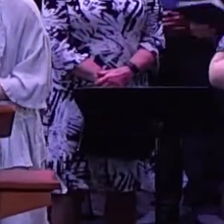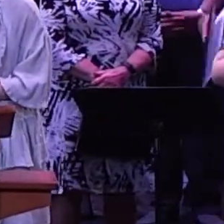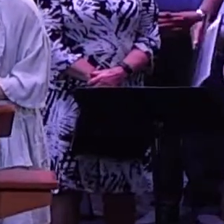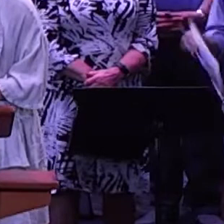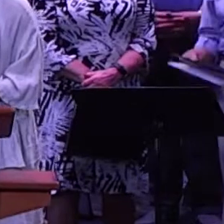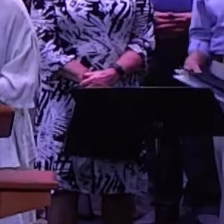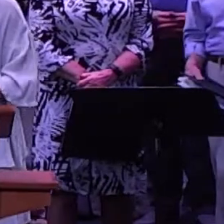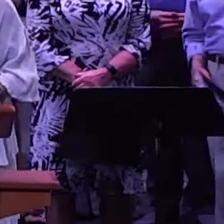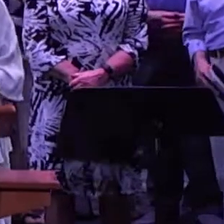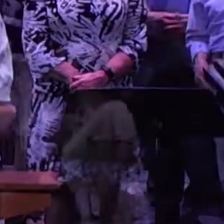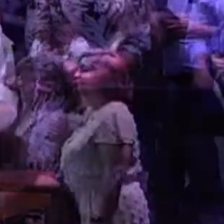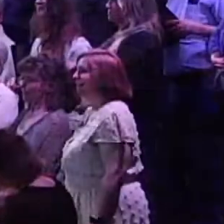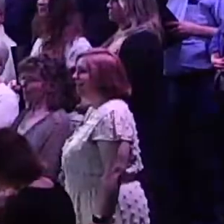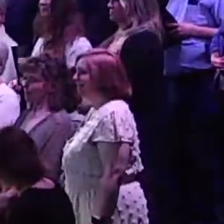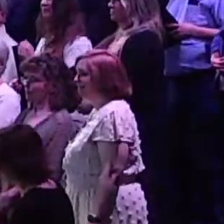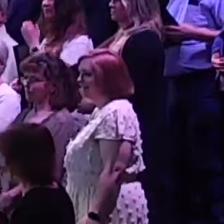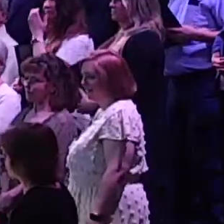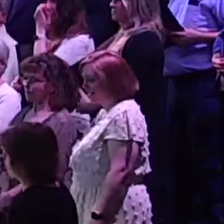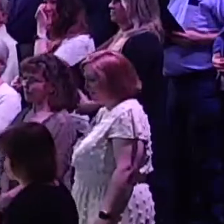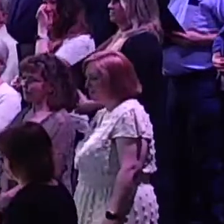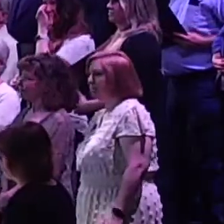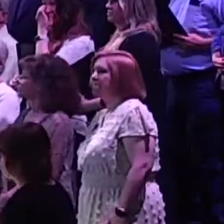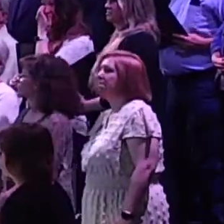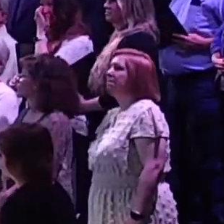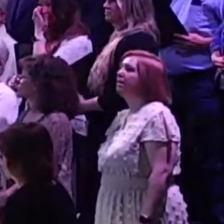up our voices before the Lord.